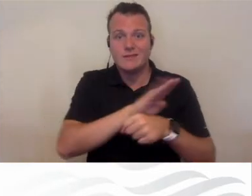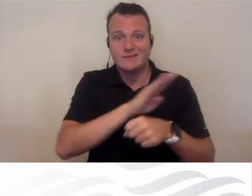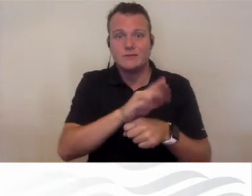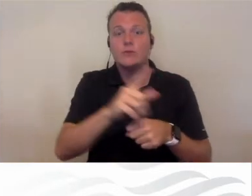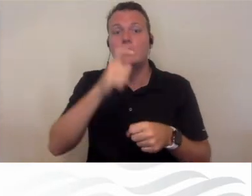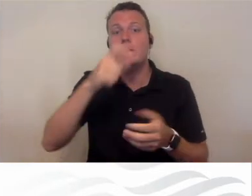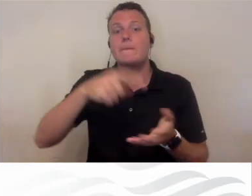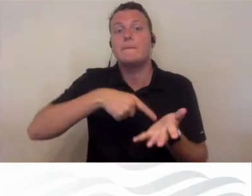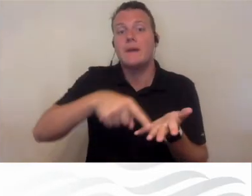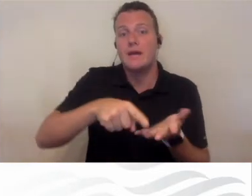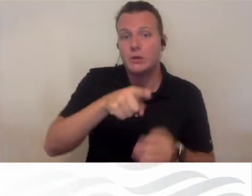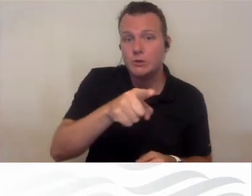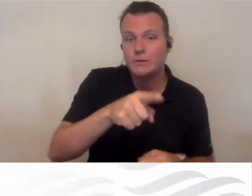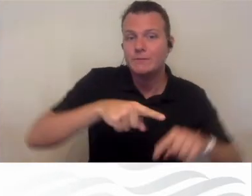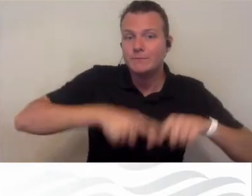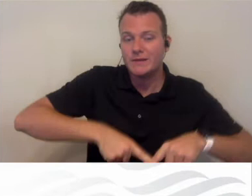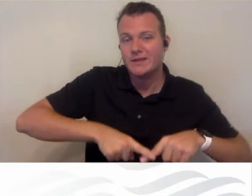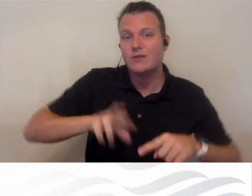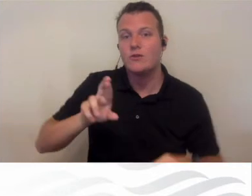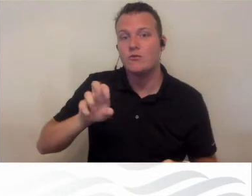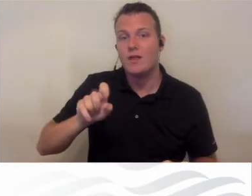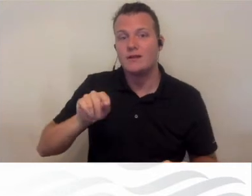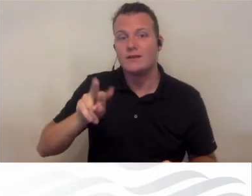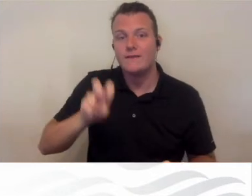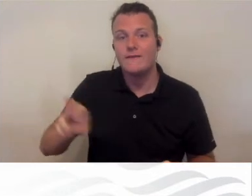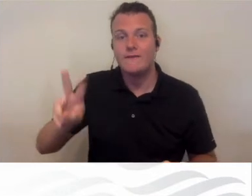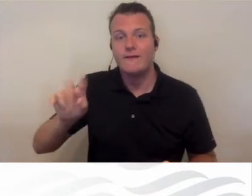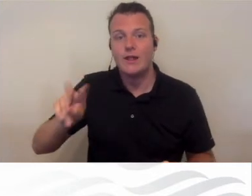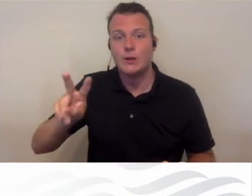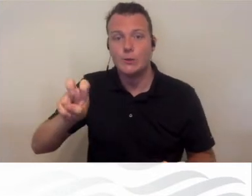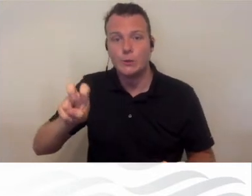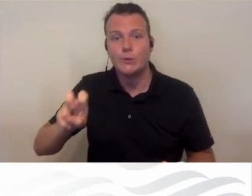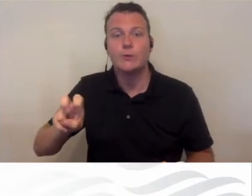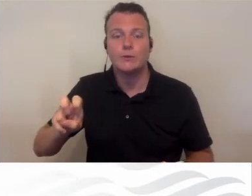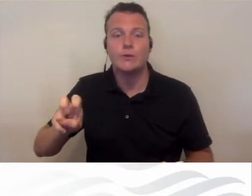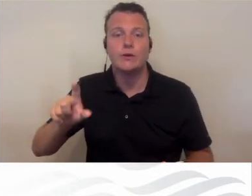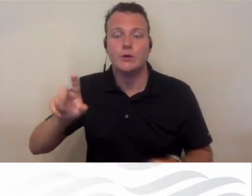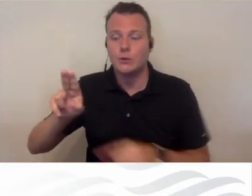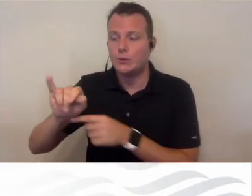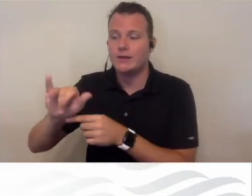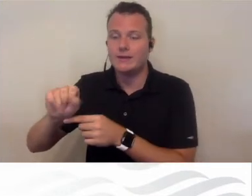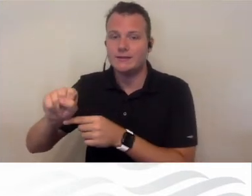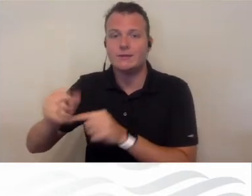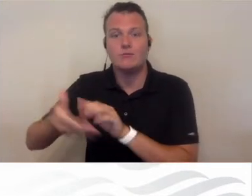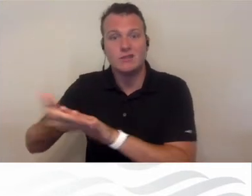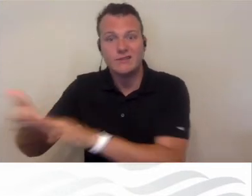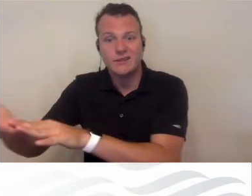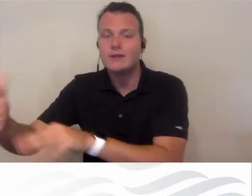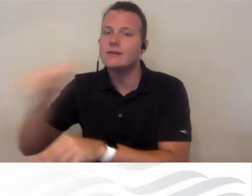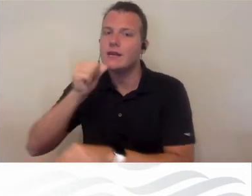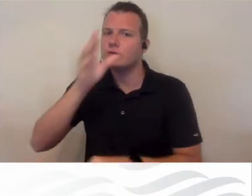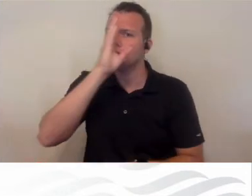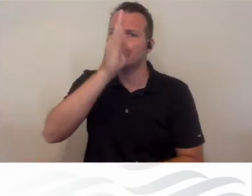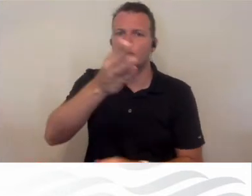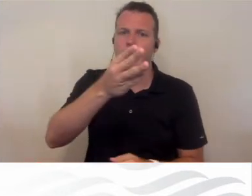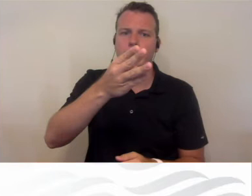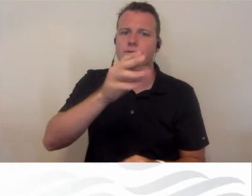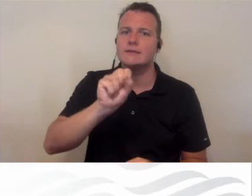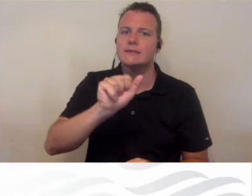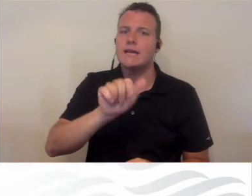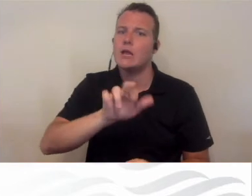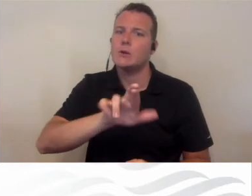on relative value units or productivity, and not necessarily a straight salary. And